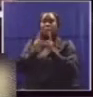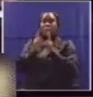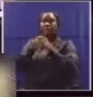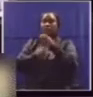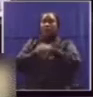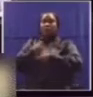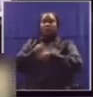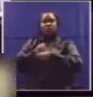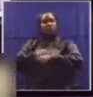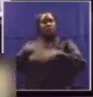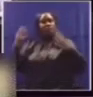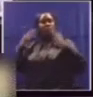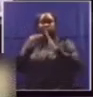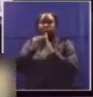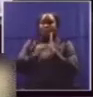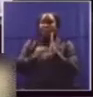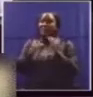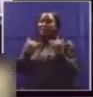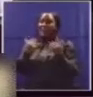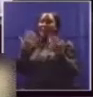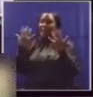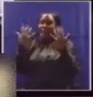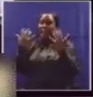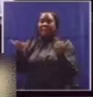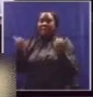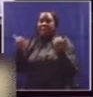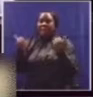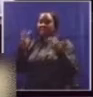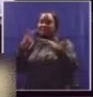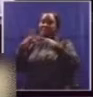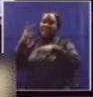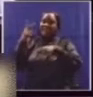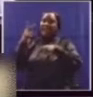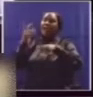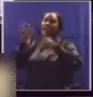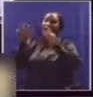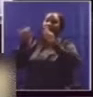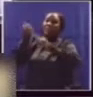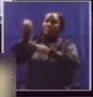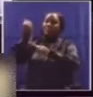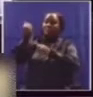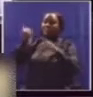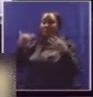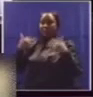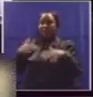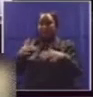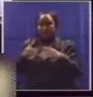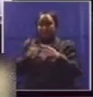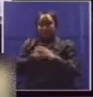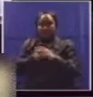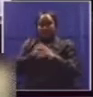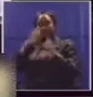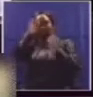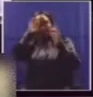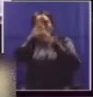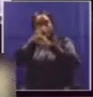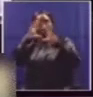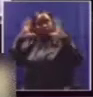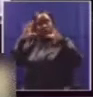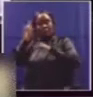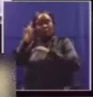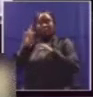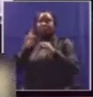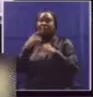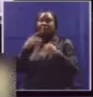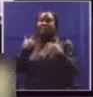ago. And it feels good today that we have reached this historic milestone. The aspiration to create an equitable and just